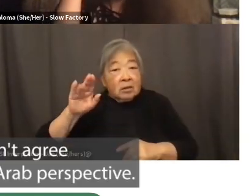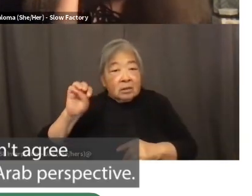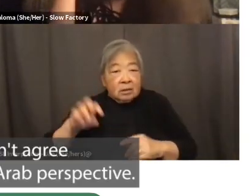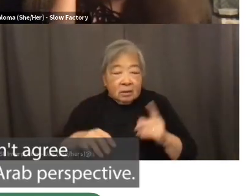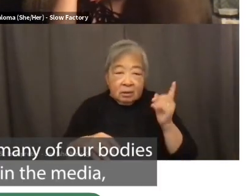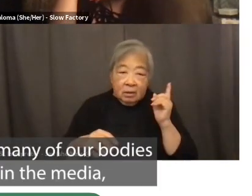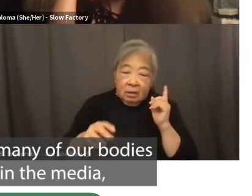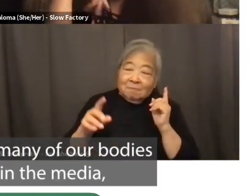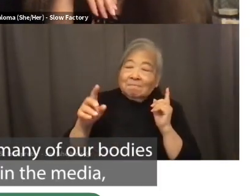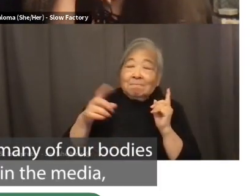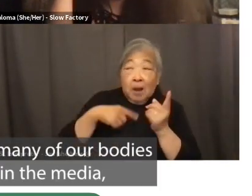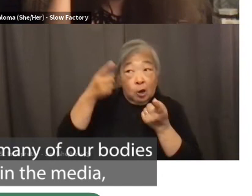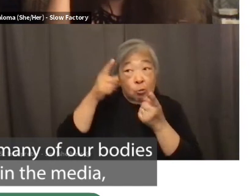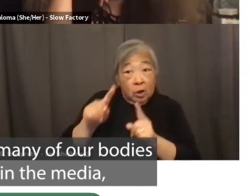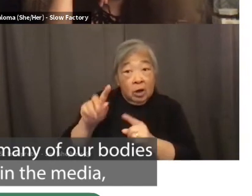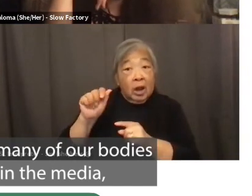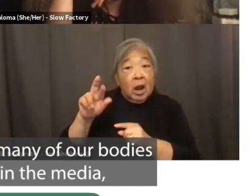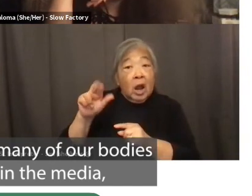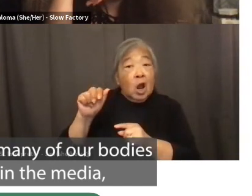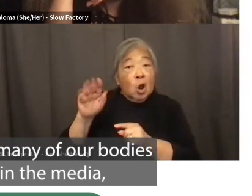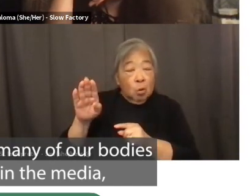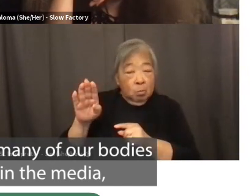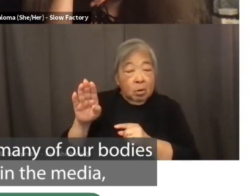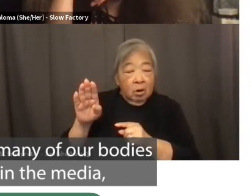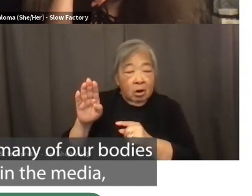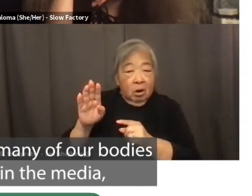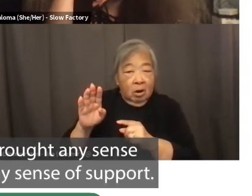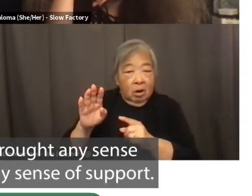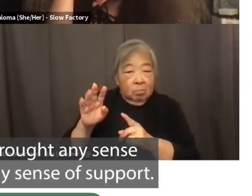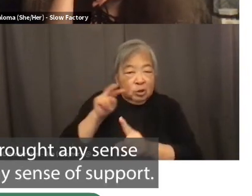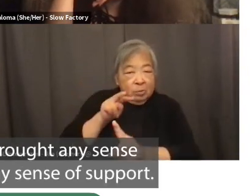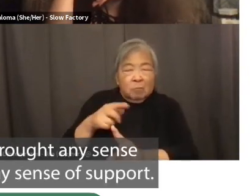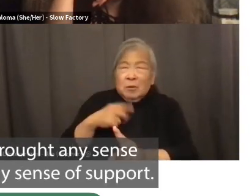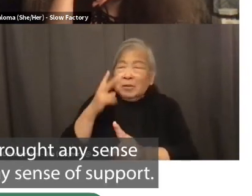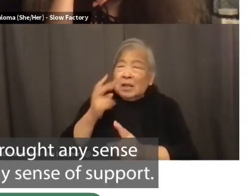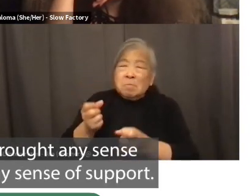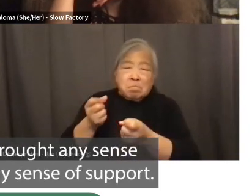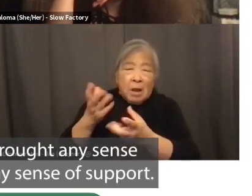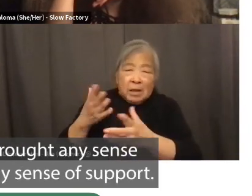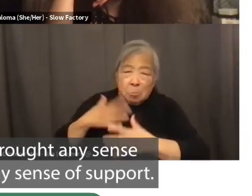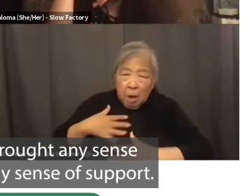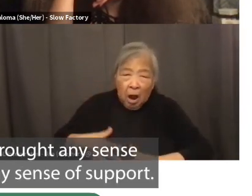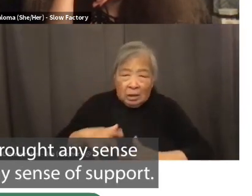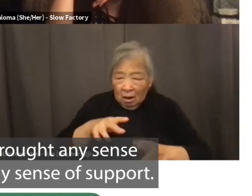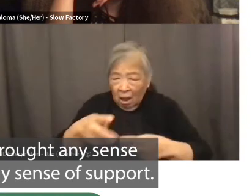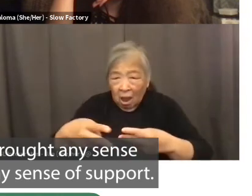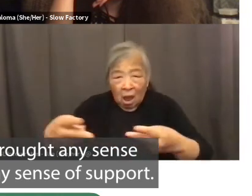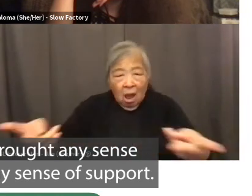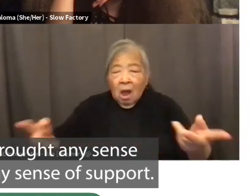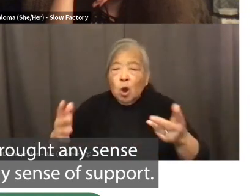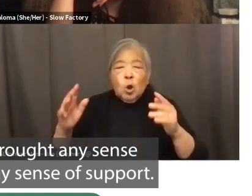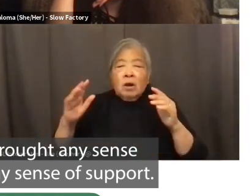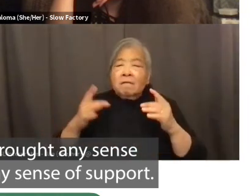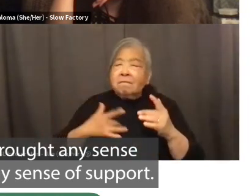Arab perspective, we have seen so many of our bodies decimated in the media, and it has not brought any sense of solidarity or